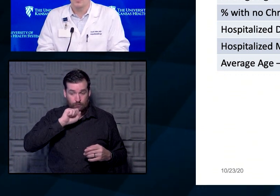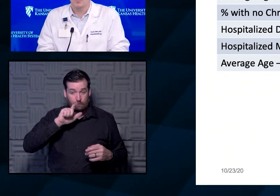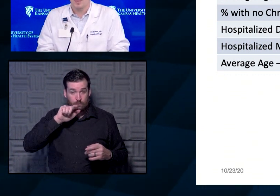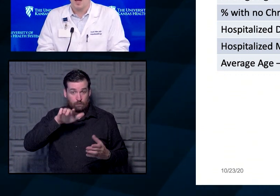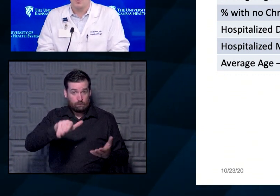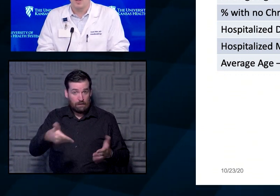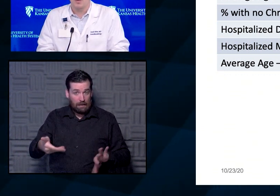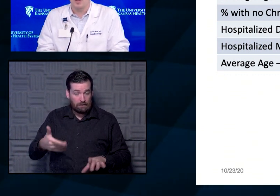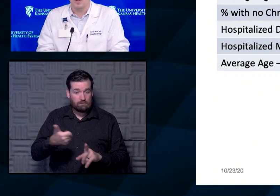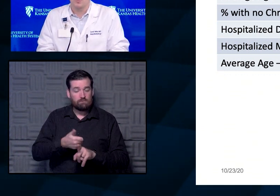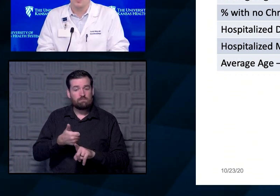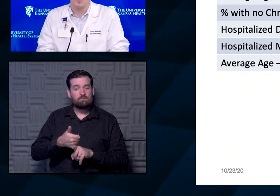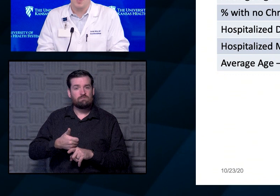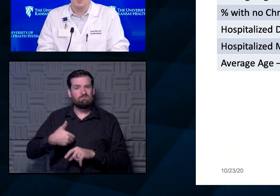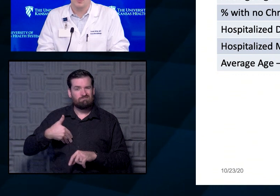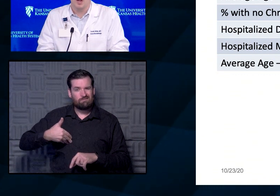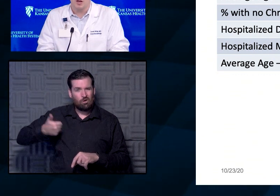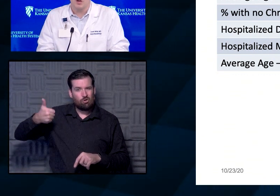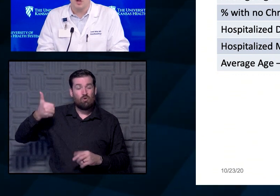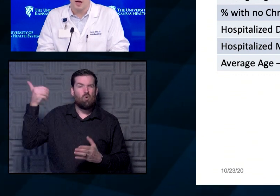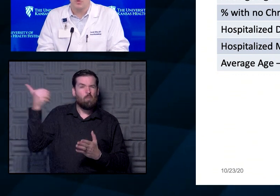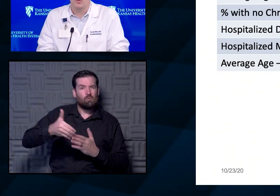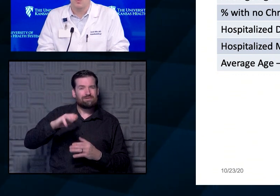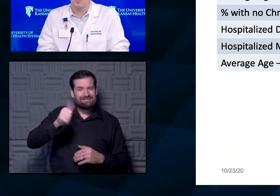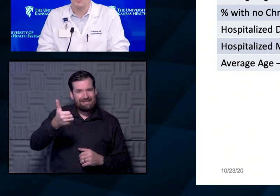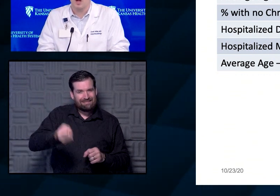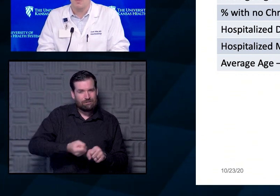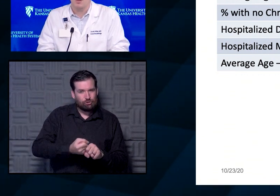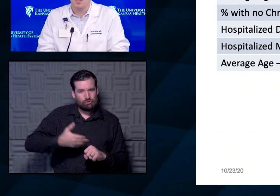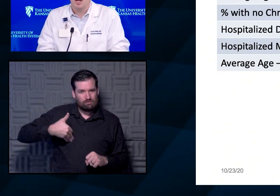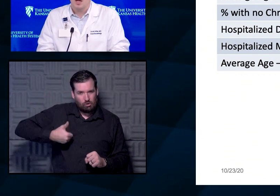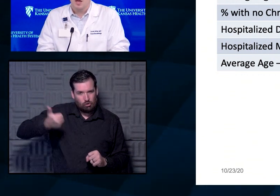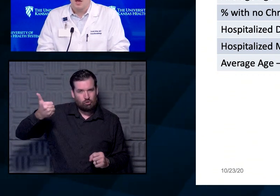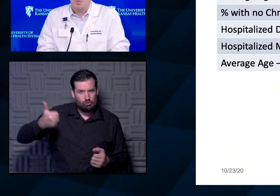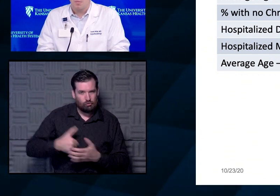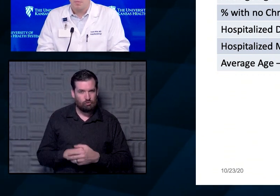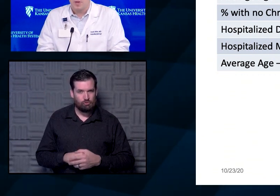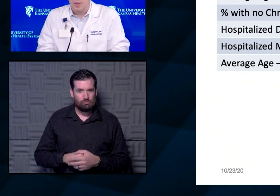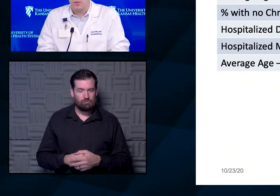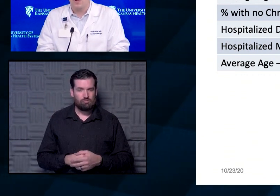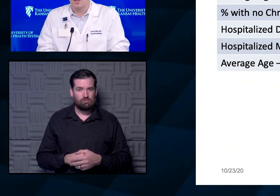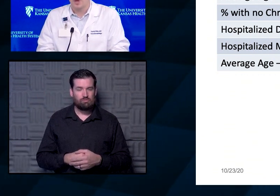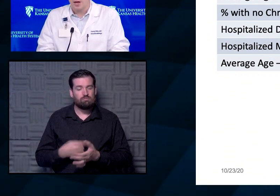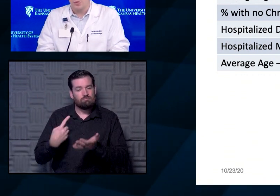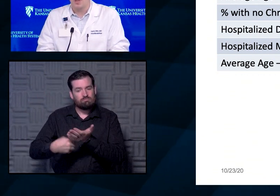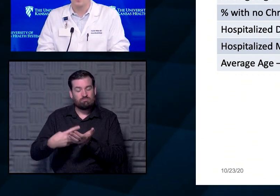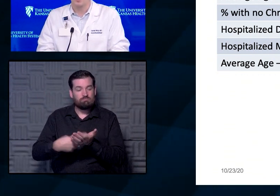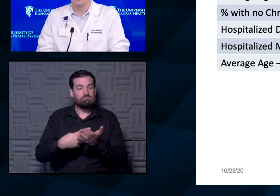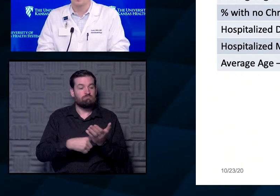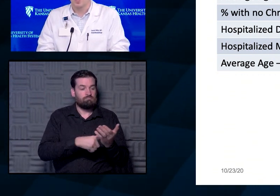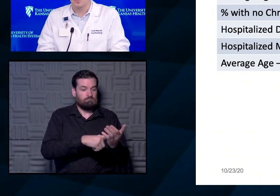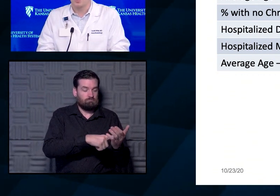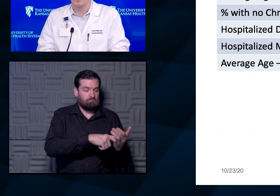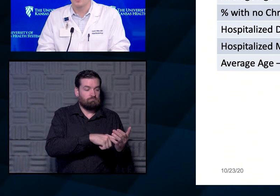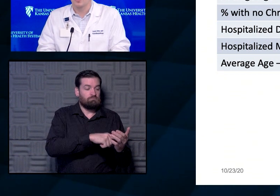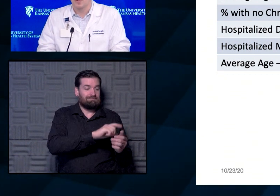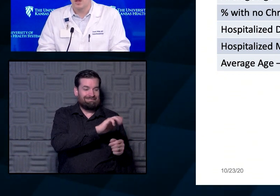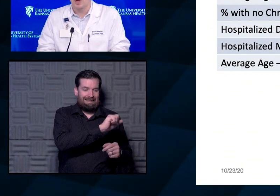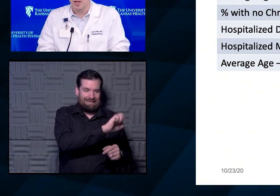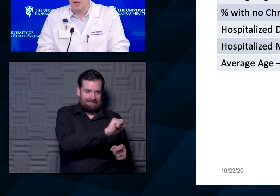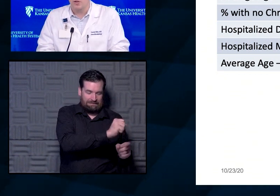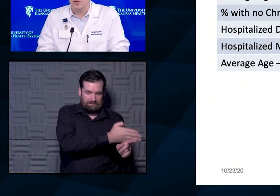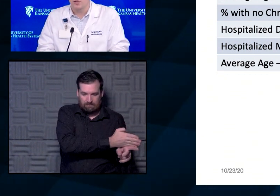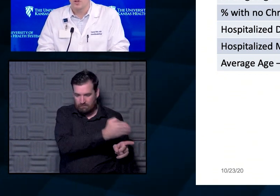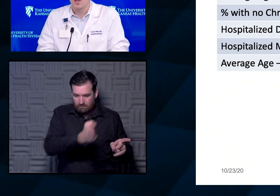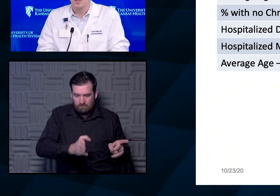are dying has decreased. It's almost 10 years younger now. So when we talk about deaths following hospitalizations, hospitalizations